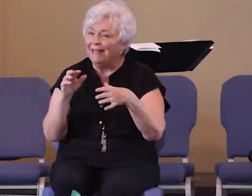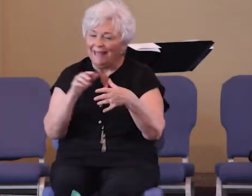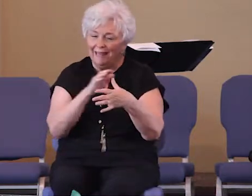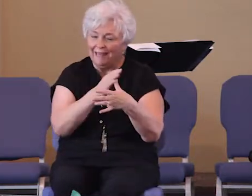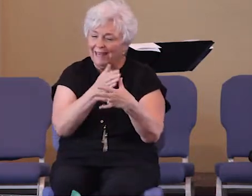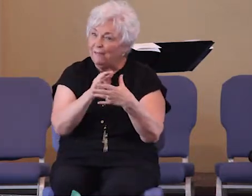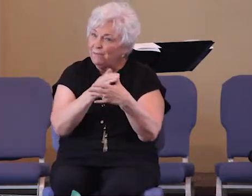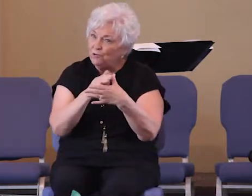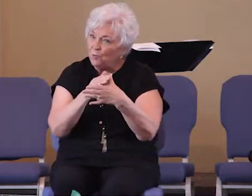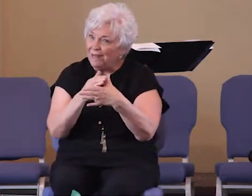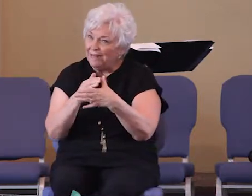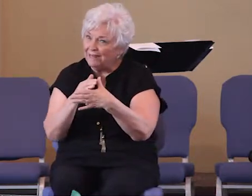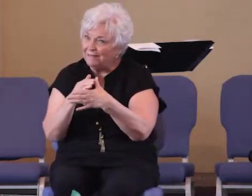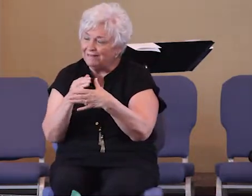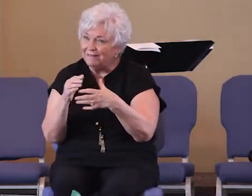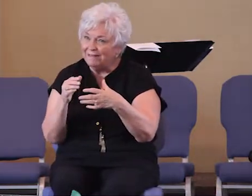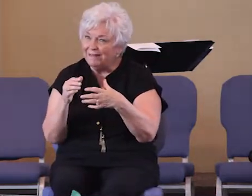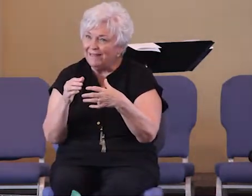connotation.